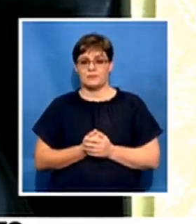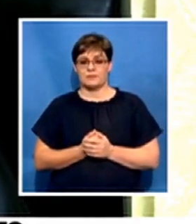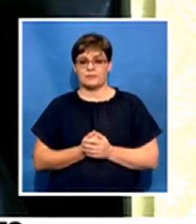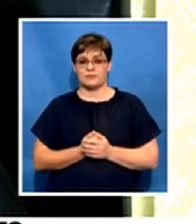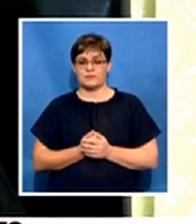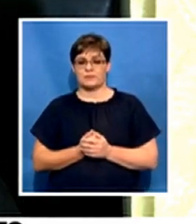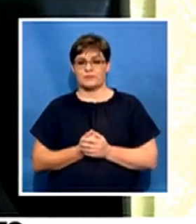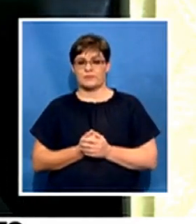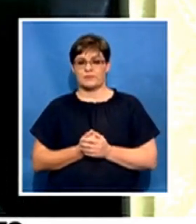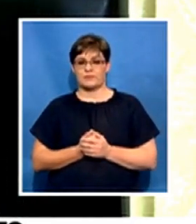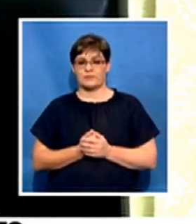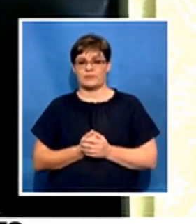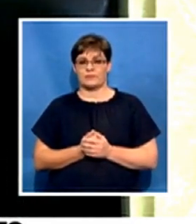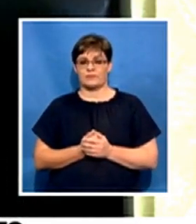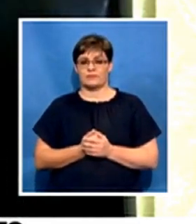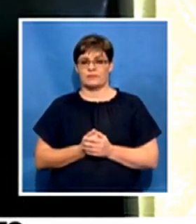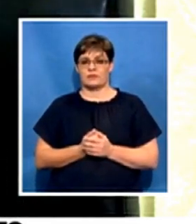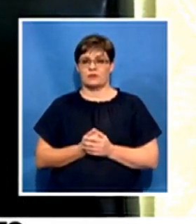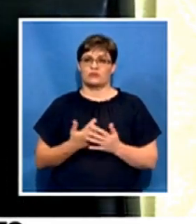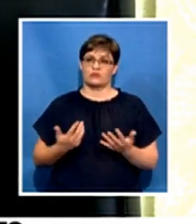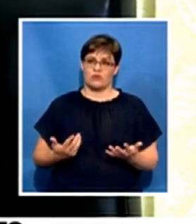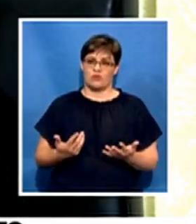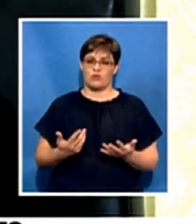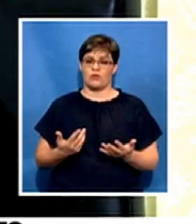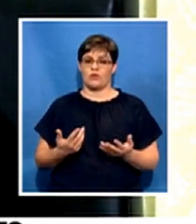we will take clarity-seeking questions.